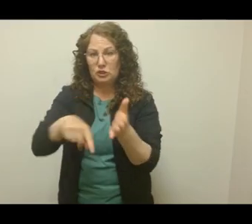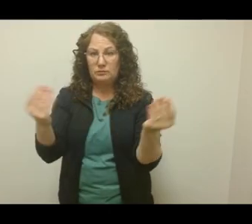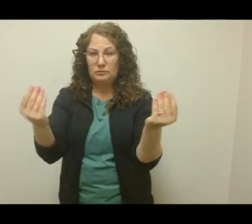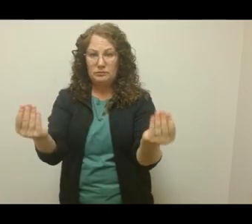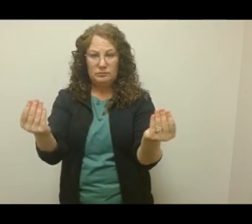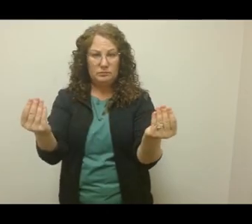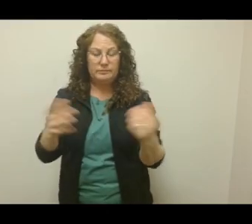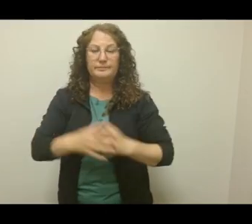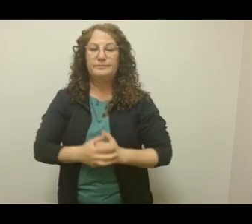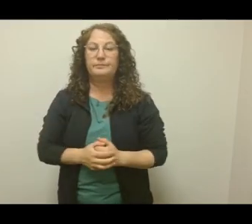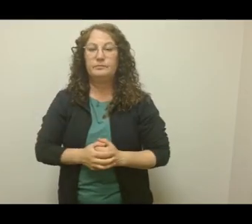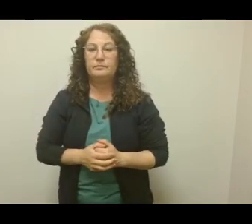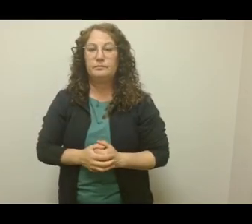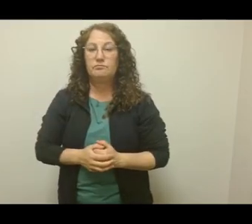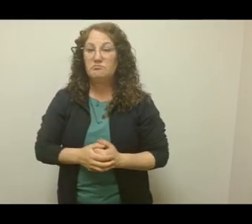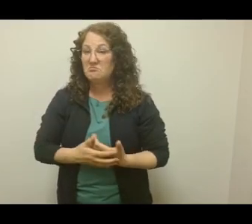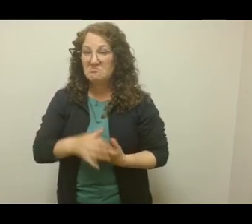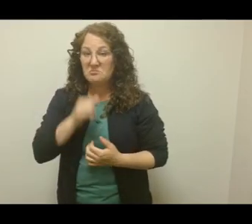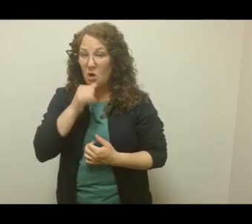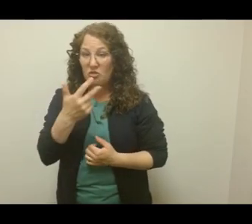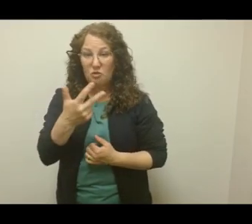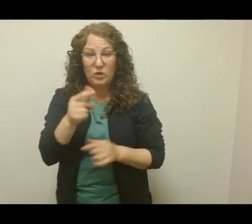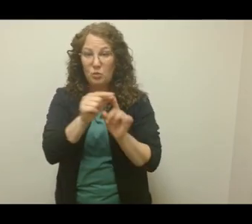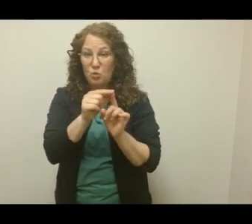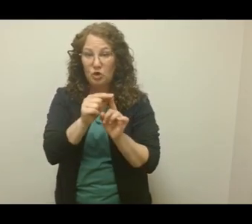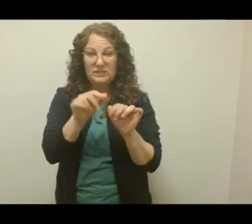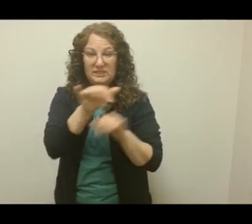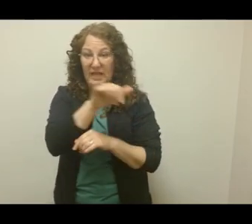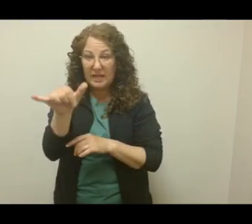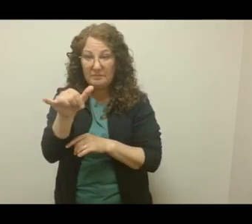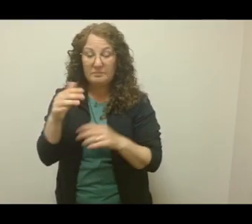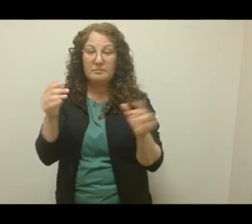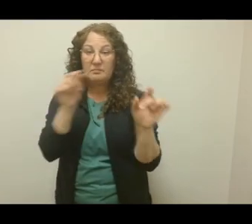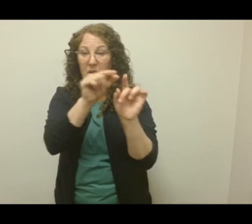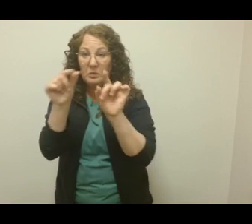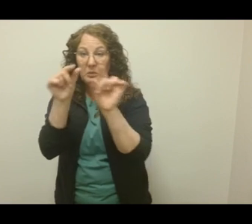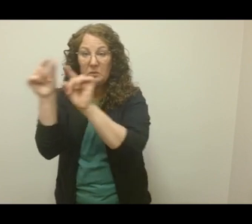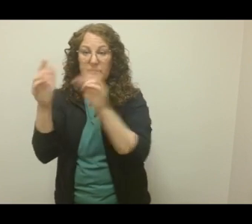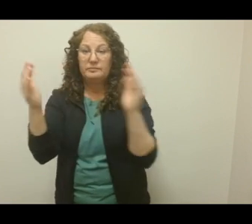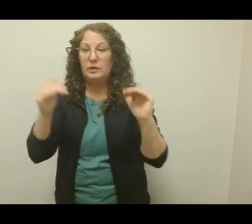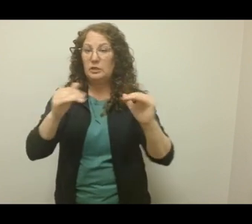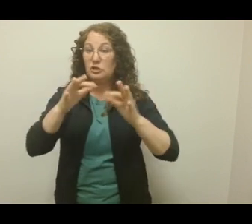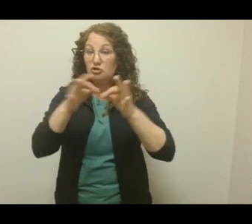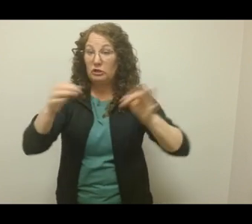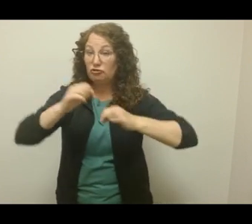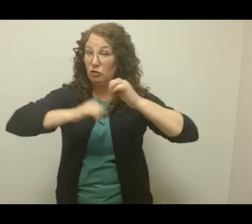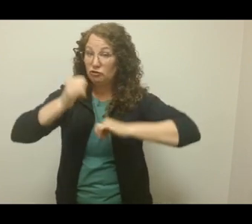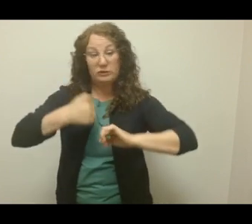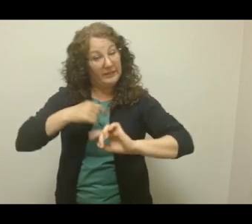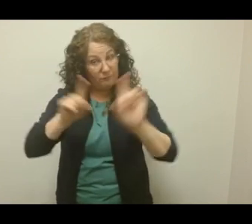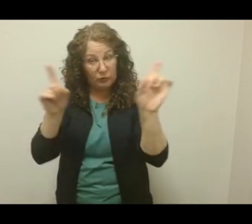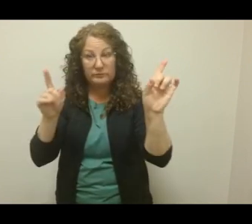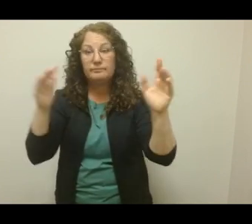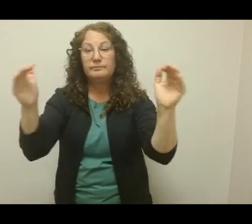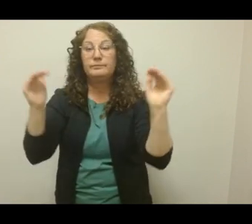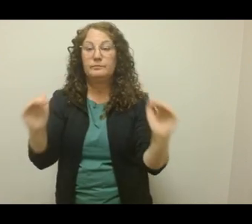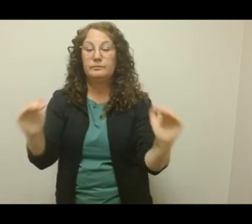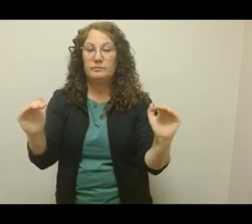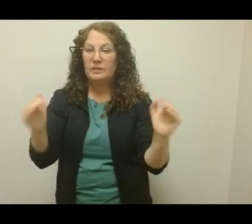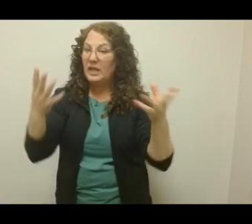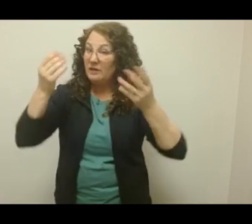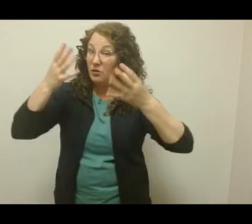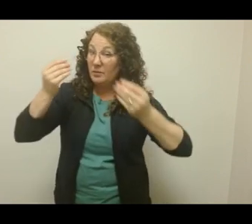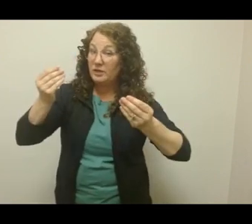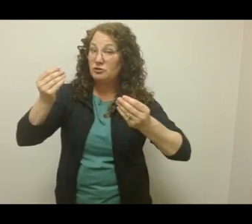through. There are not 3 words in the same order or form. The sentence structures are different. The information is